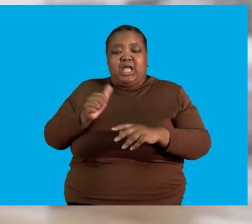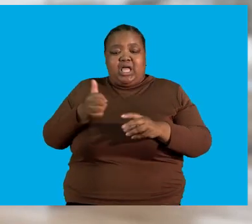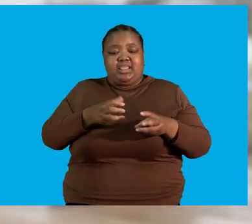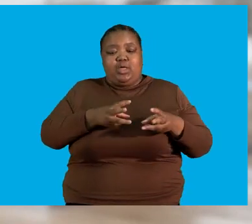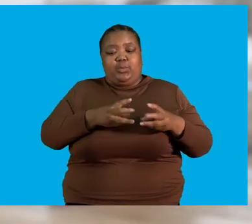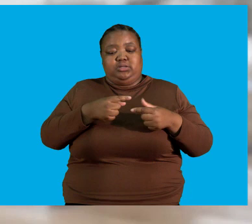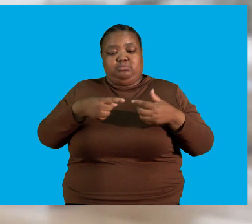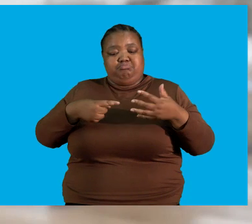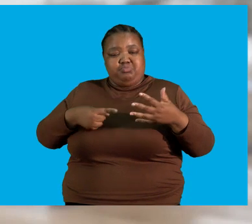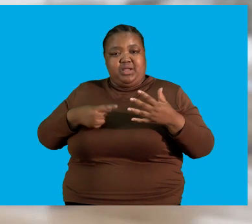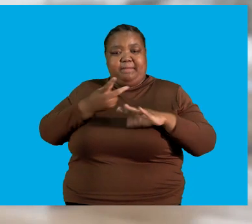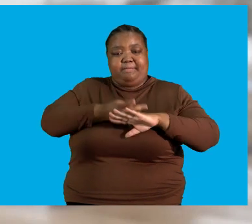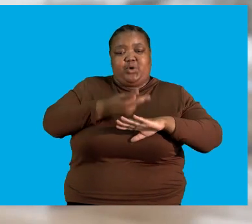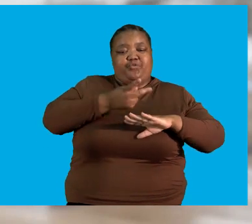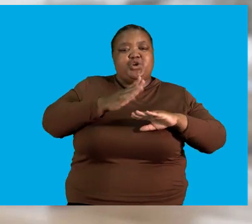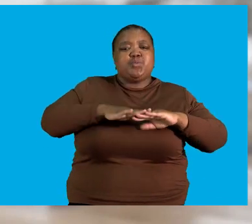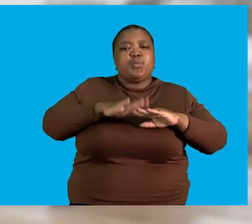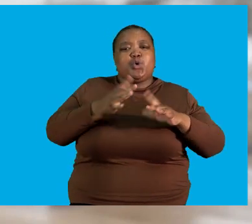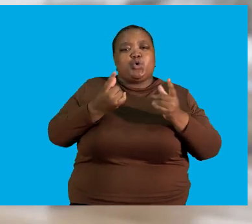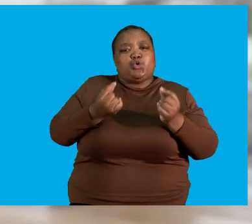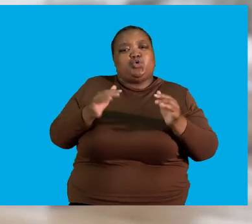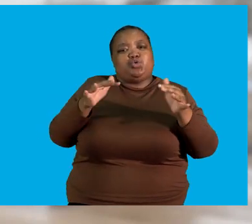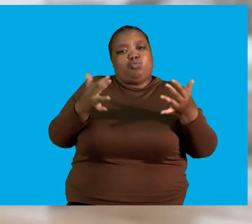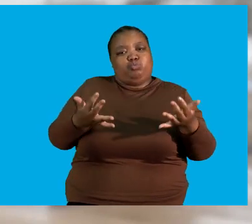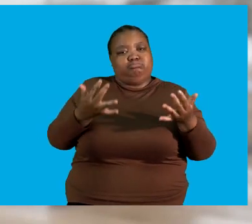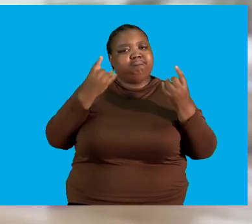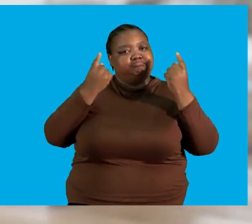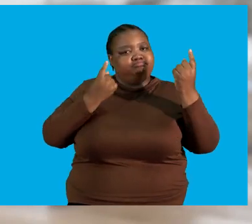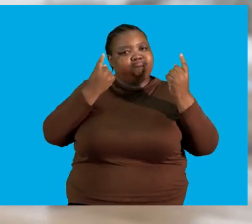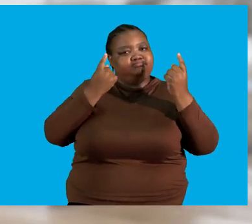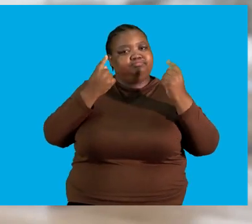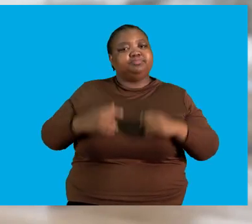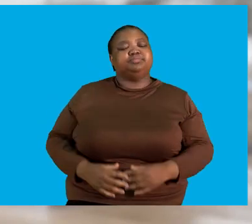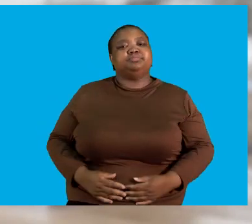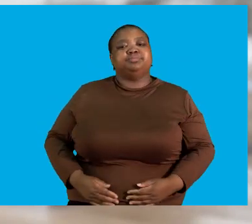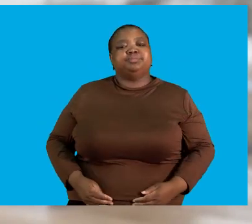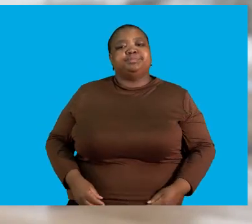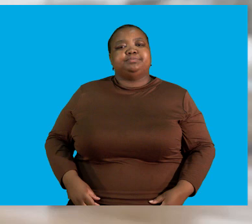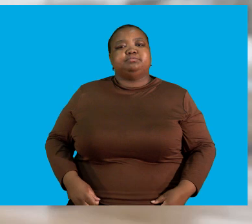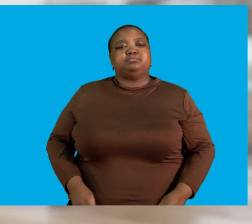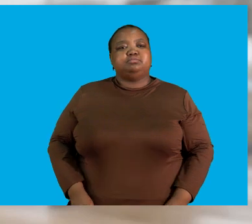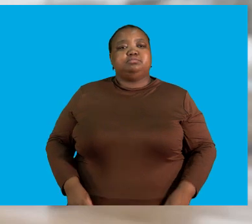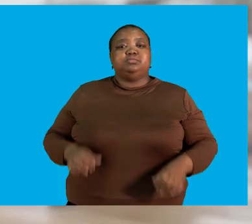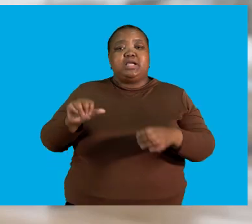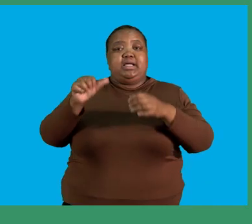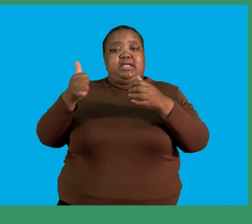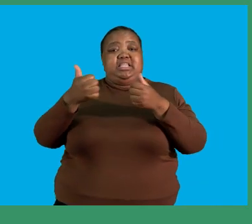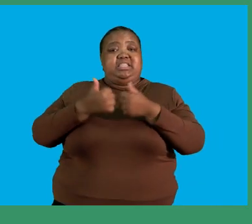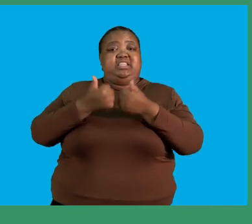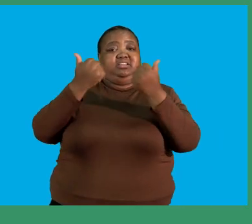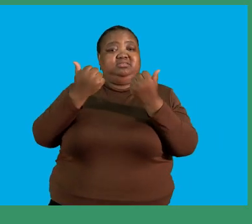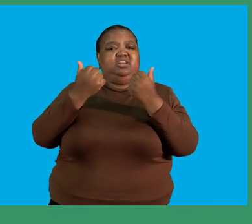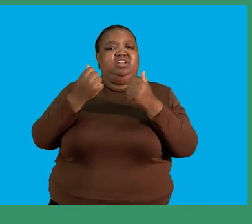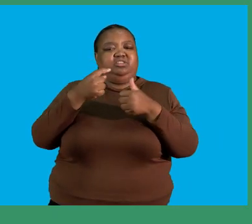to make profit even in cold weathers. Now think about that for a second. There are